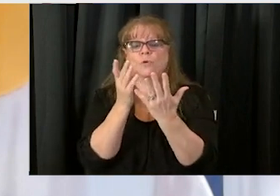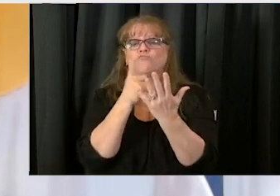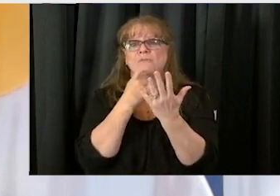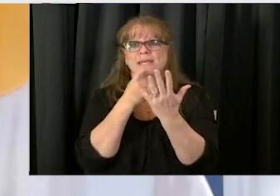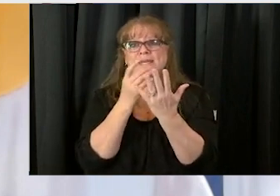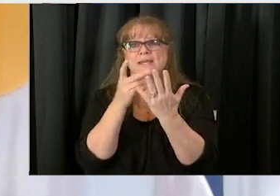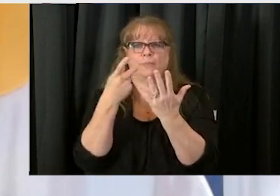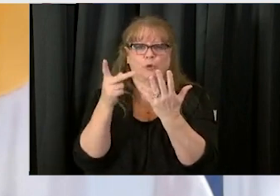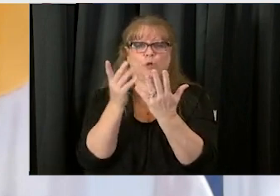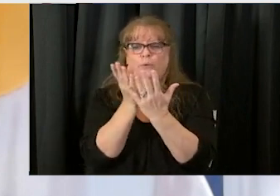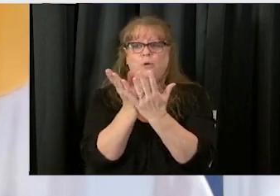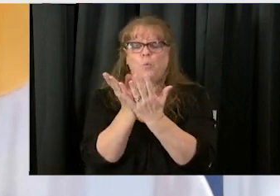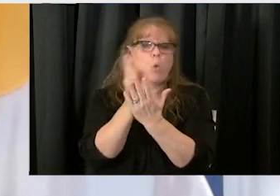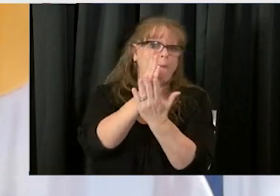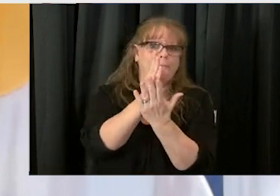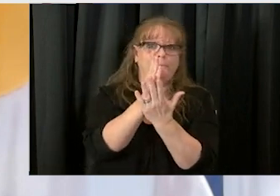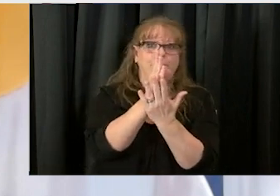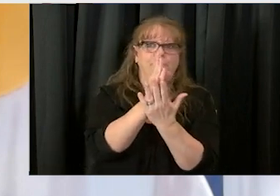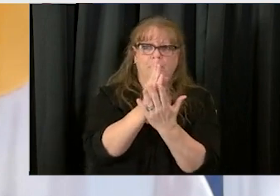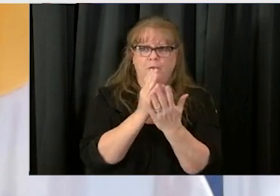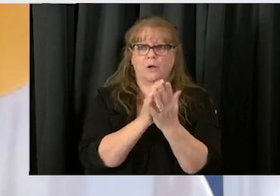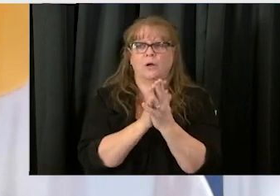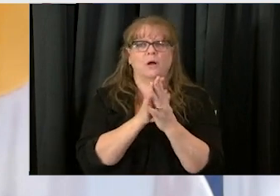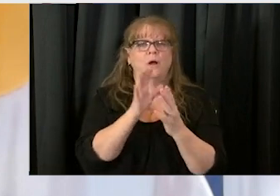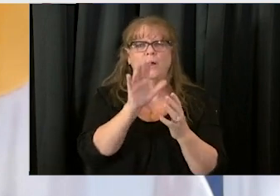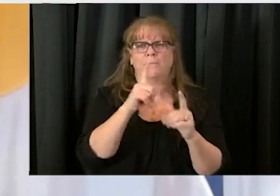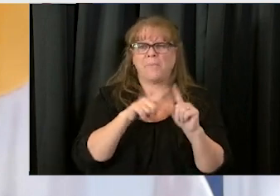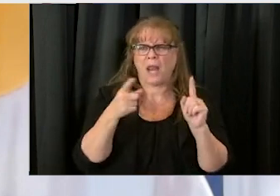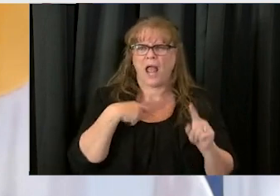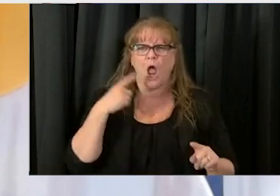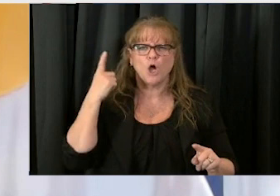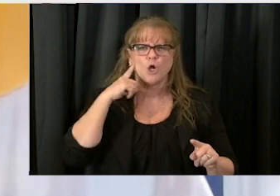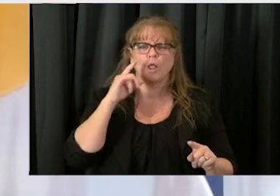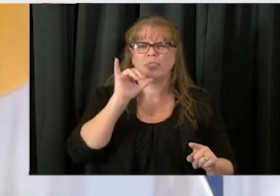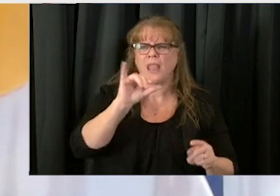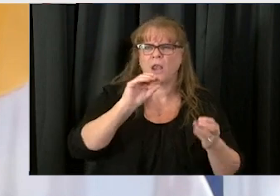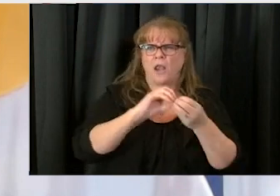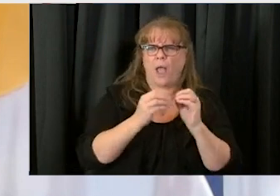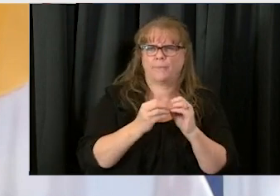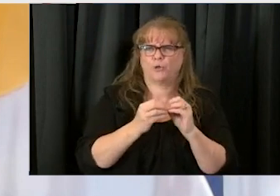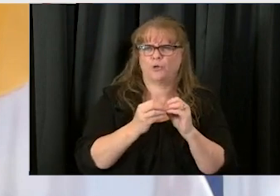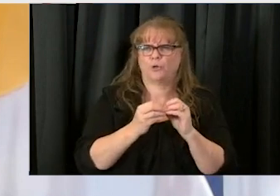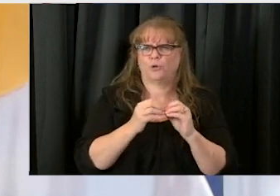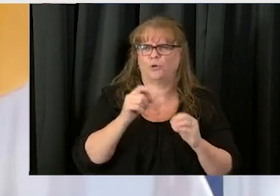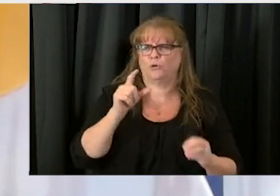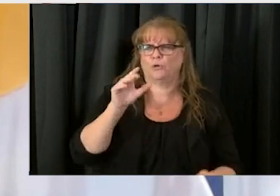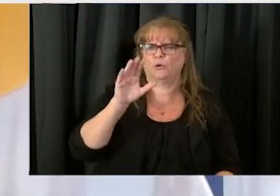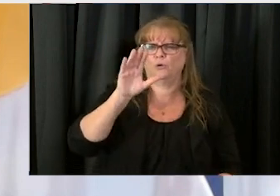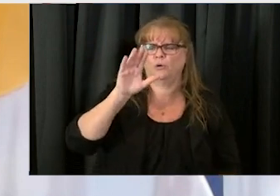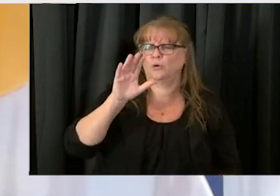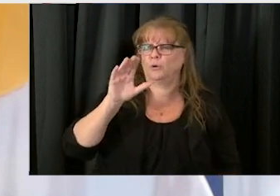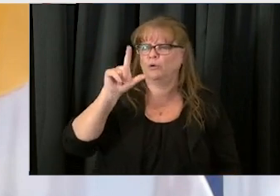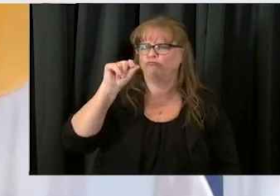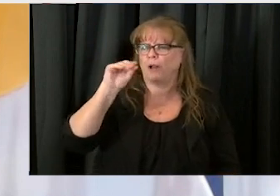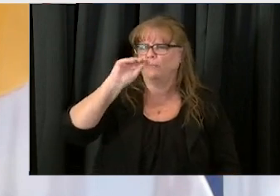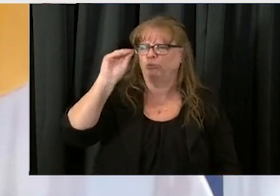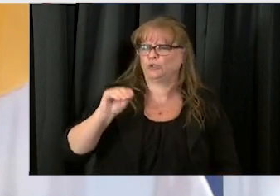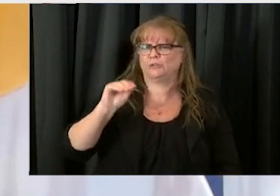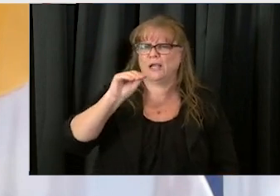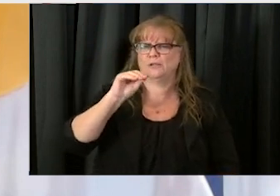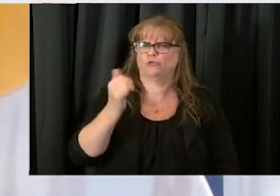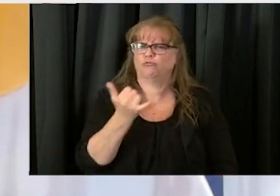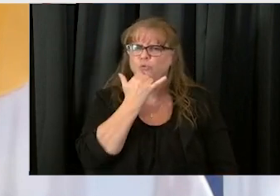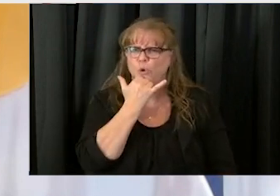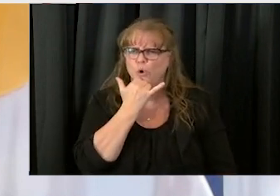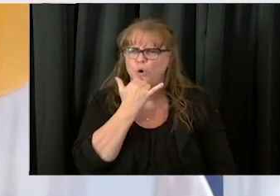That's because Centura Health added additional hospitalizations to its numbers. I just wonder if you would have made the decision